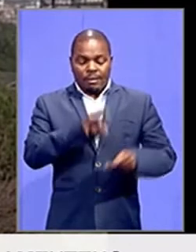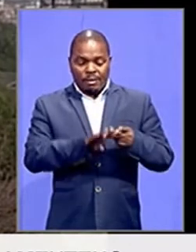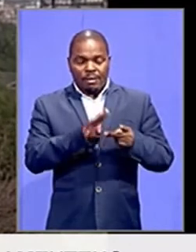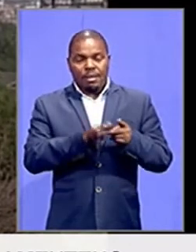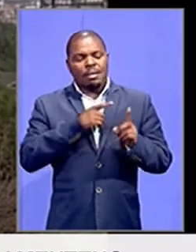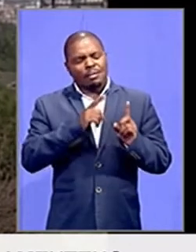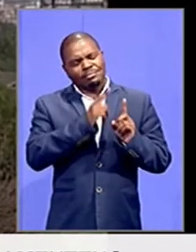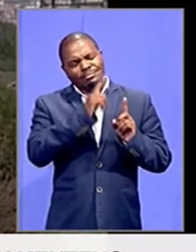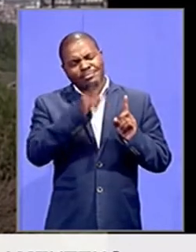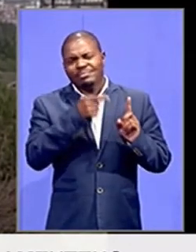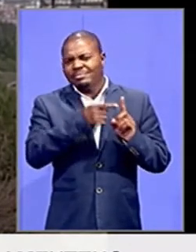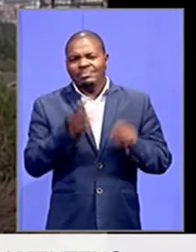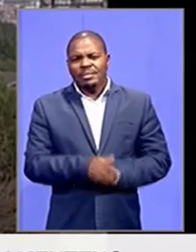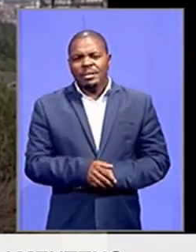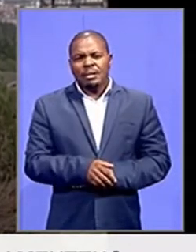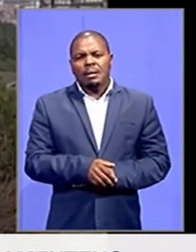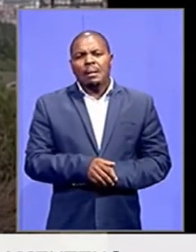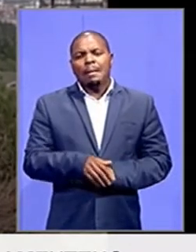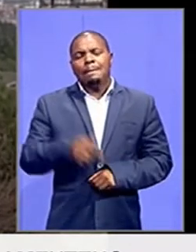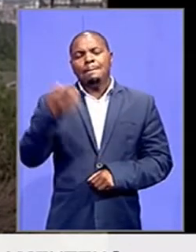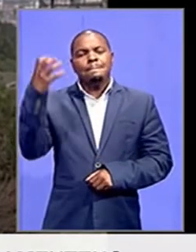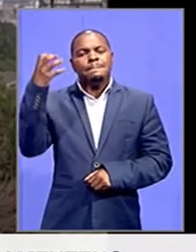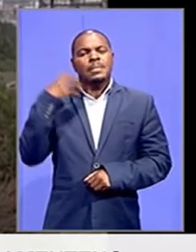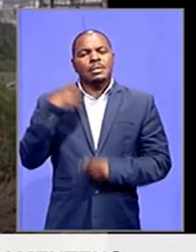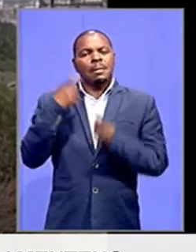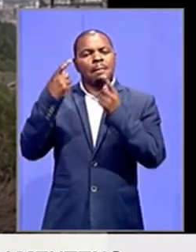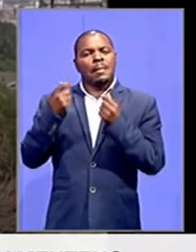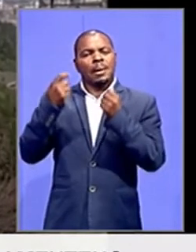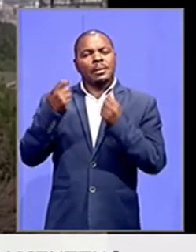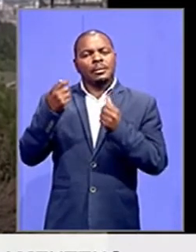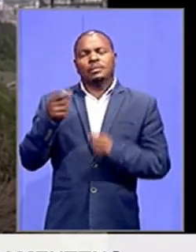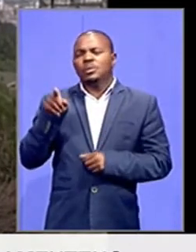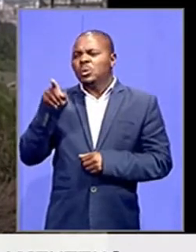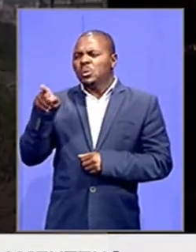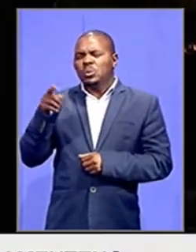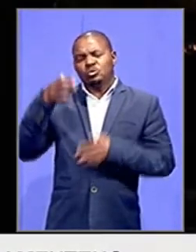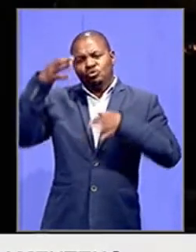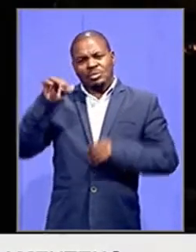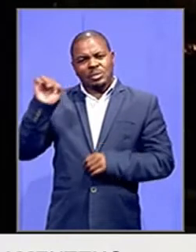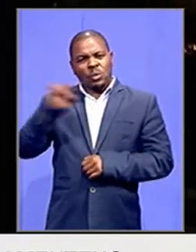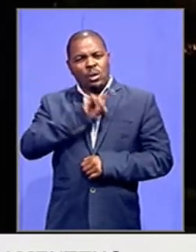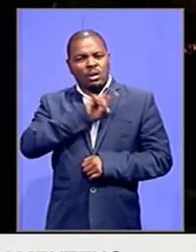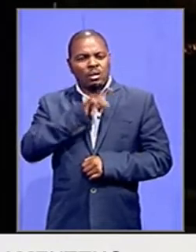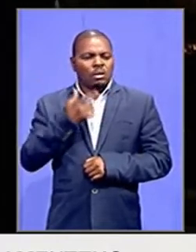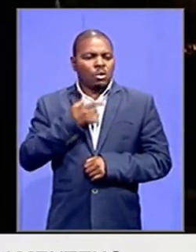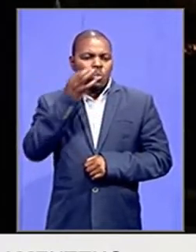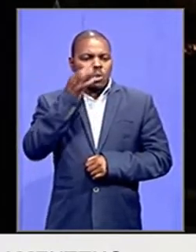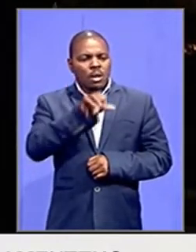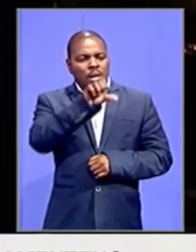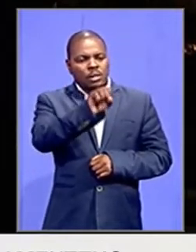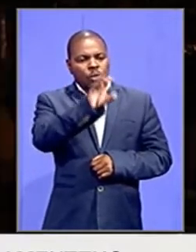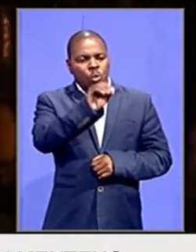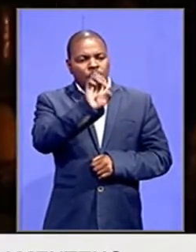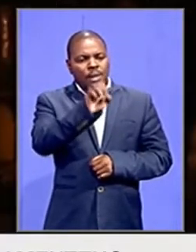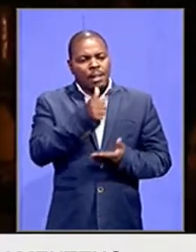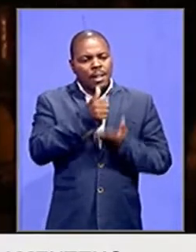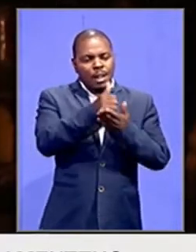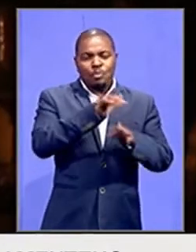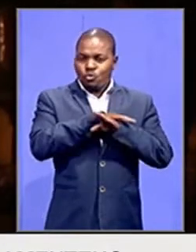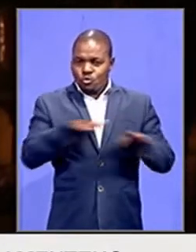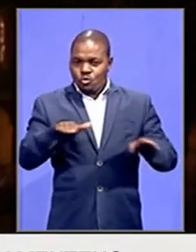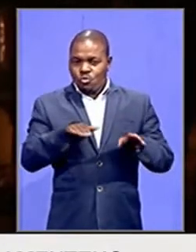bokotsi ba go ikamanya le tshwetso ya tona ya matlotlo Ino Godongwana ya go nna kgatlhanong le namolo ya ditlamo tsa puso le gore se se ka ama